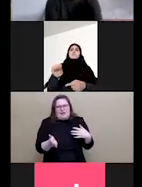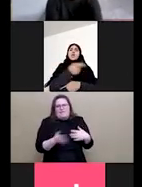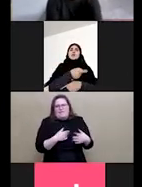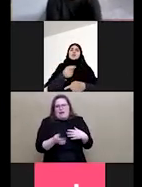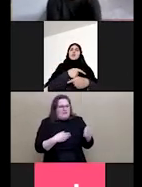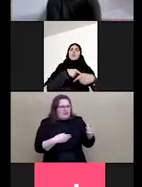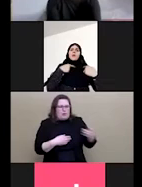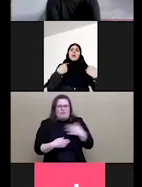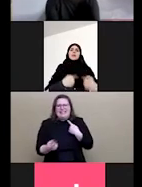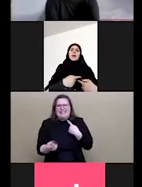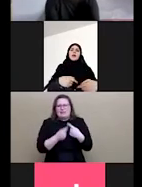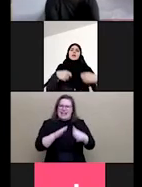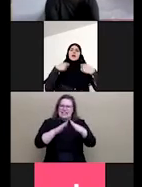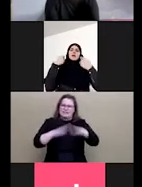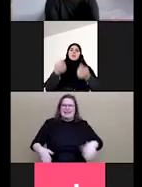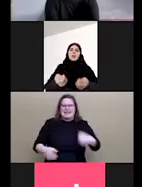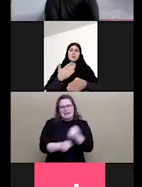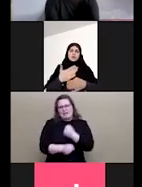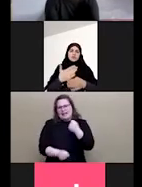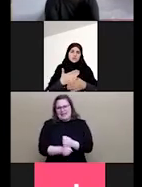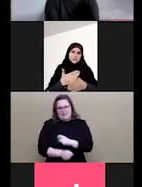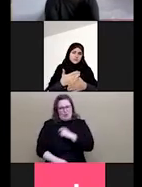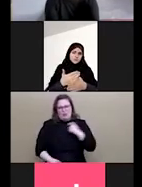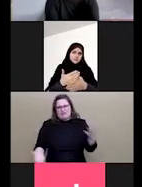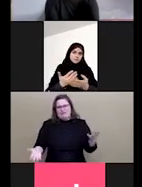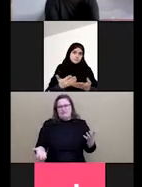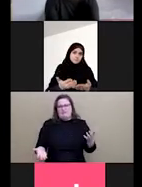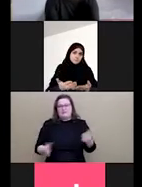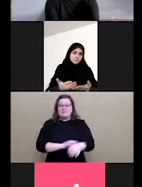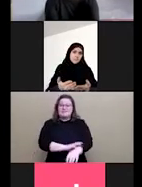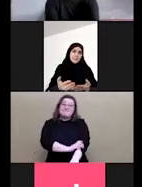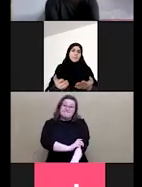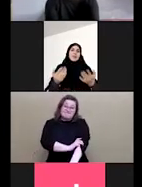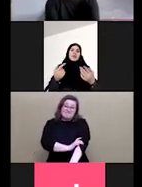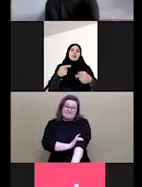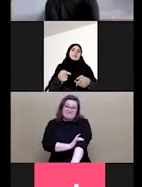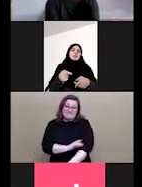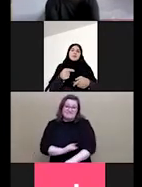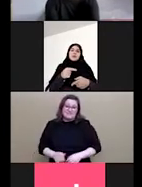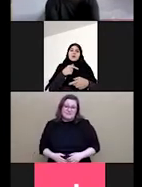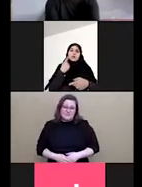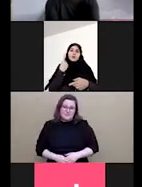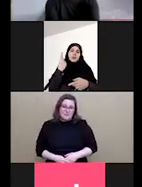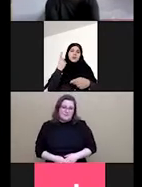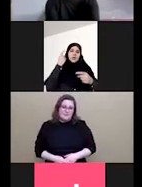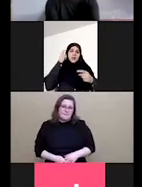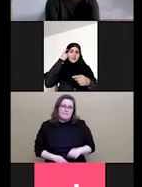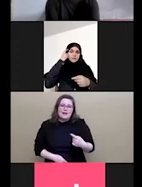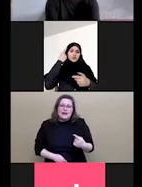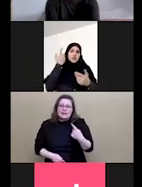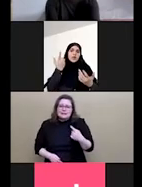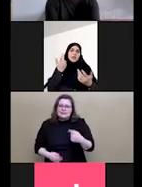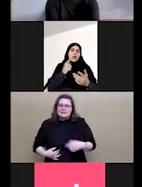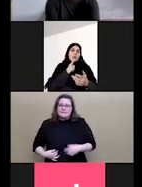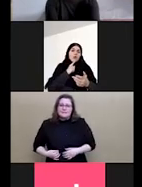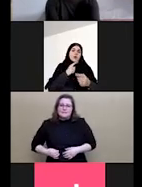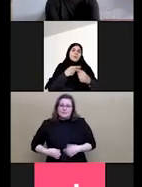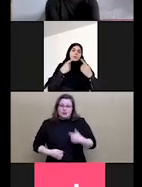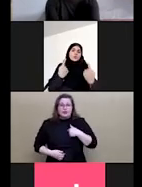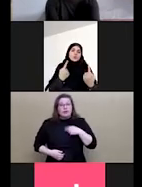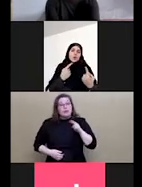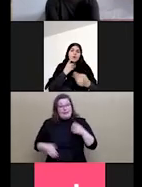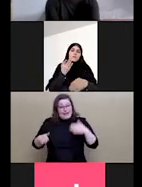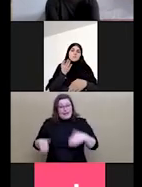peace building in the first place? That is one thing. And the other thing, also, I had an honor to talk